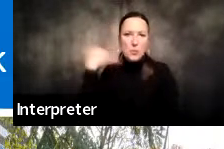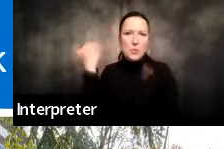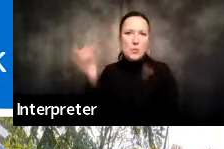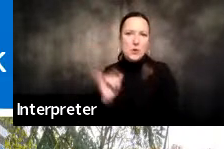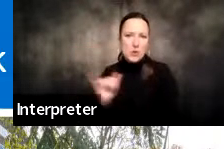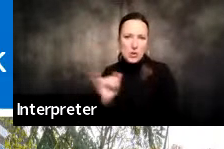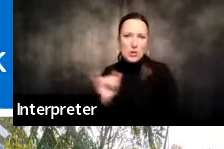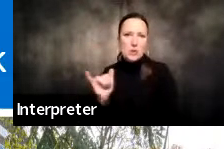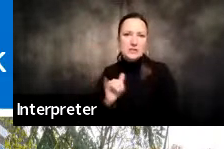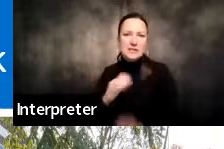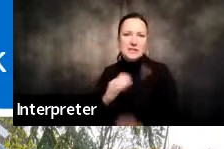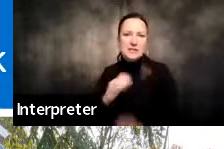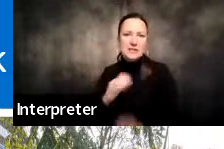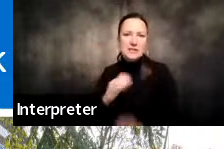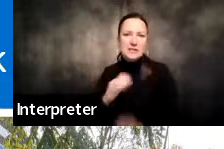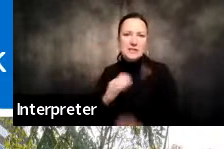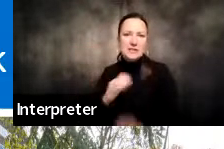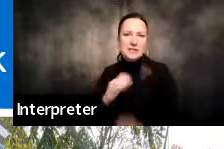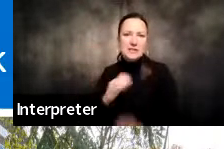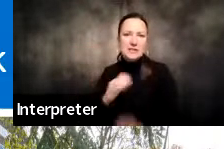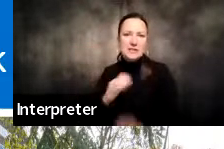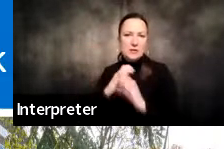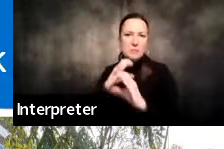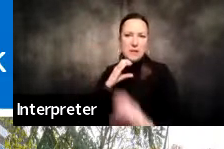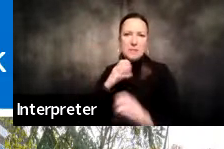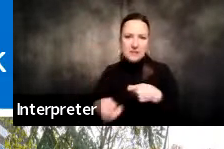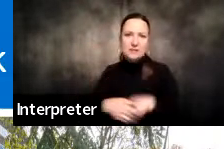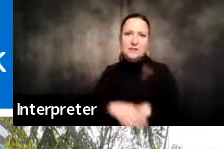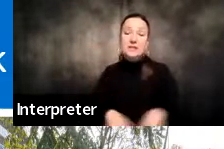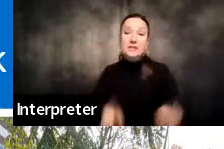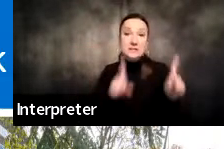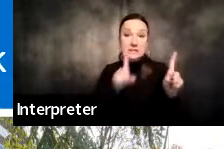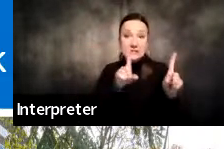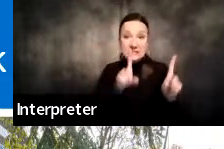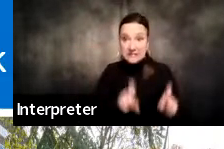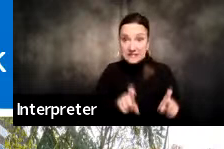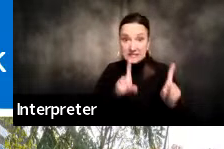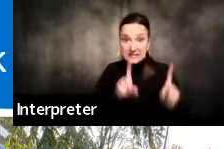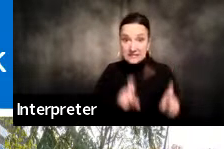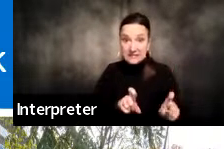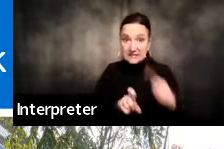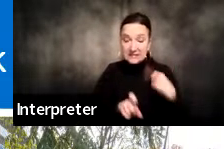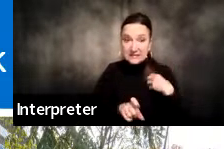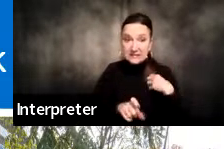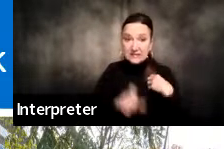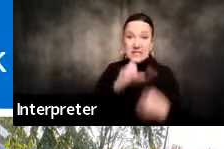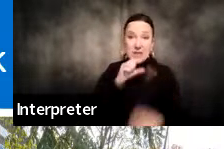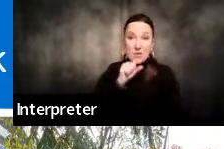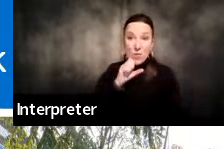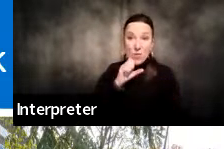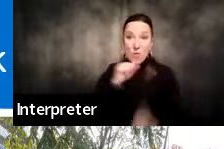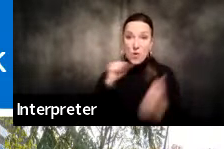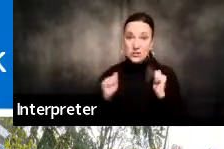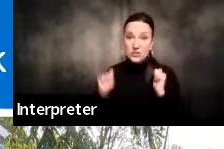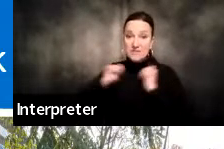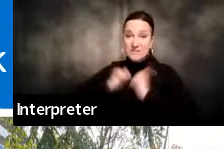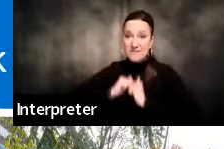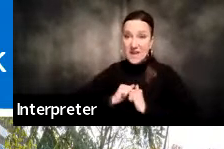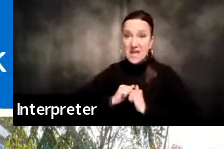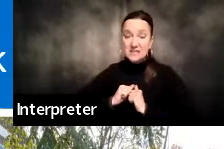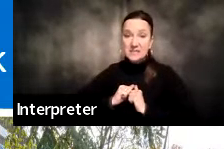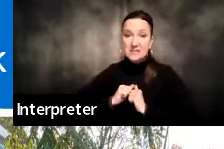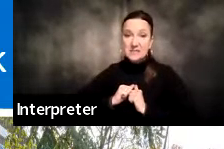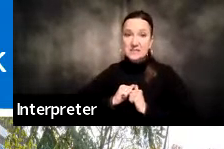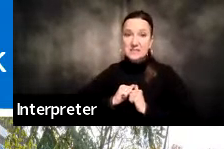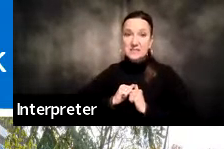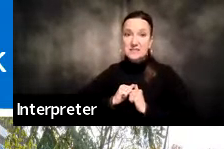line replacement. You have a test pit. If you see the photo with the orange vest, that's one way